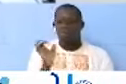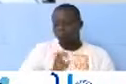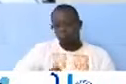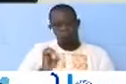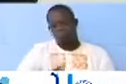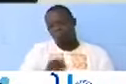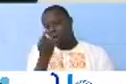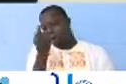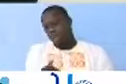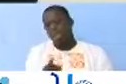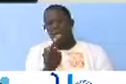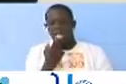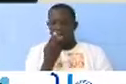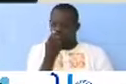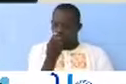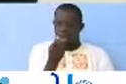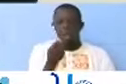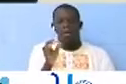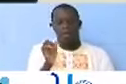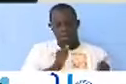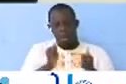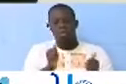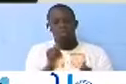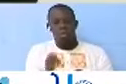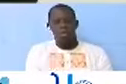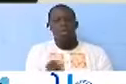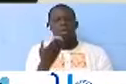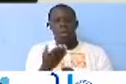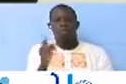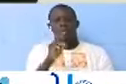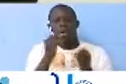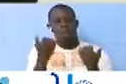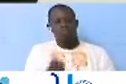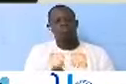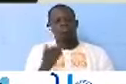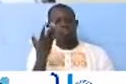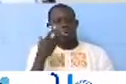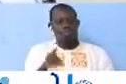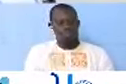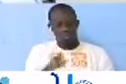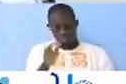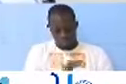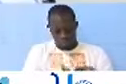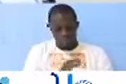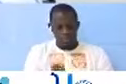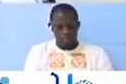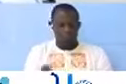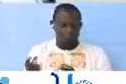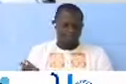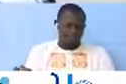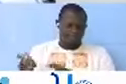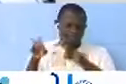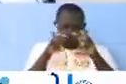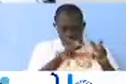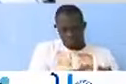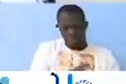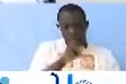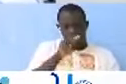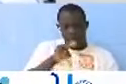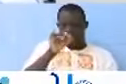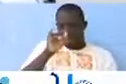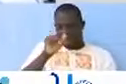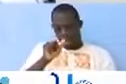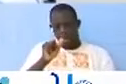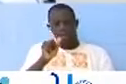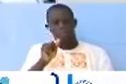only sugar. It was just sugar. And what happened when you took it to the NIA premises? Sila muna nara na ke biriyo samba NIA la korda ba toye. Masam ba ye?